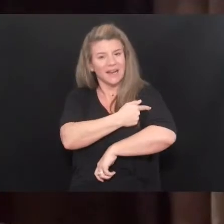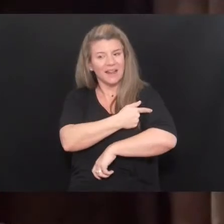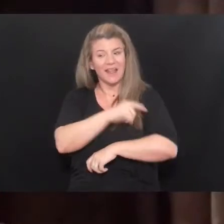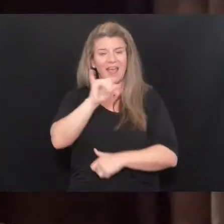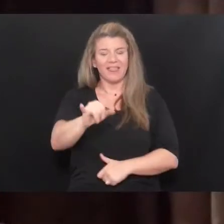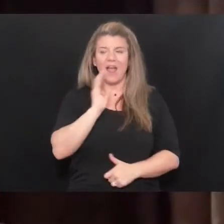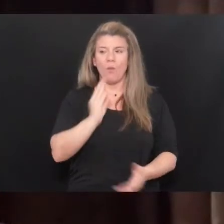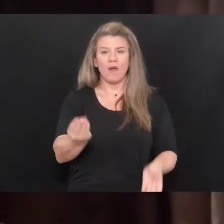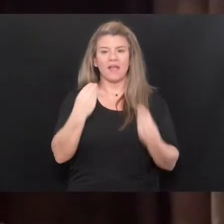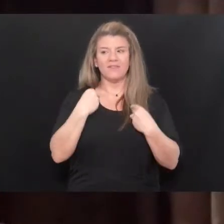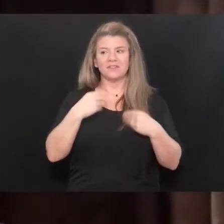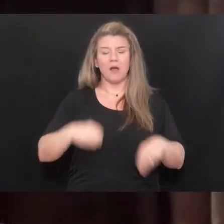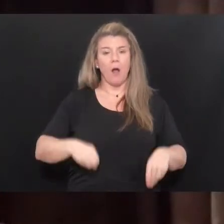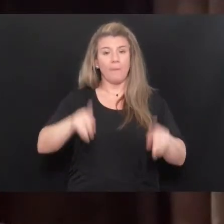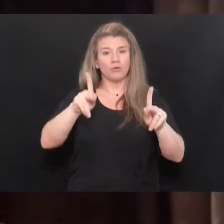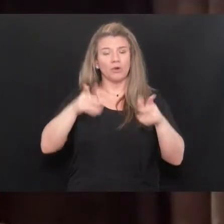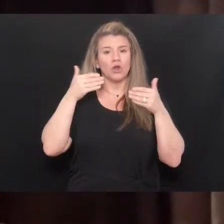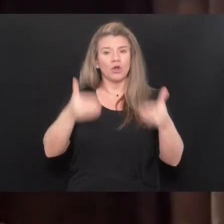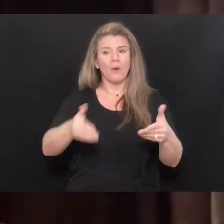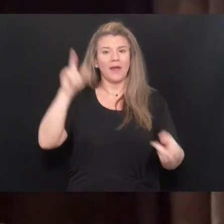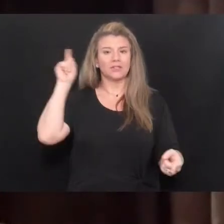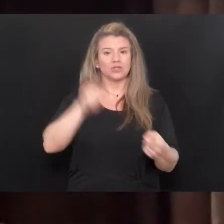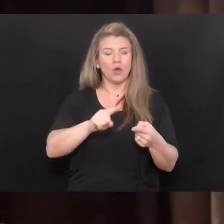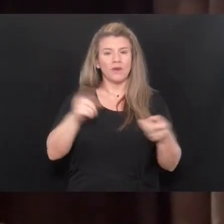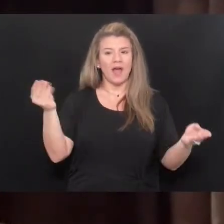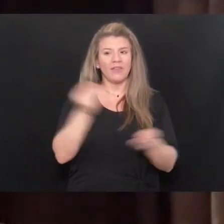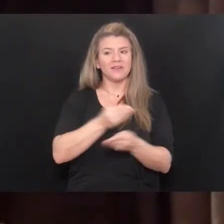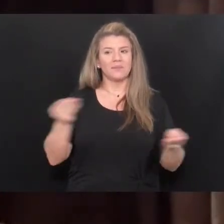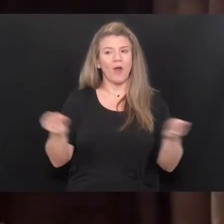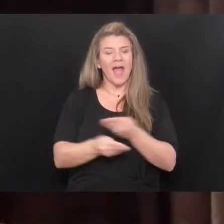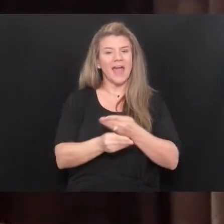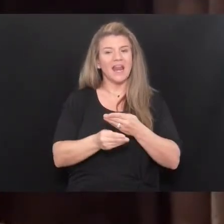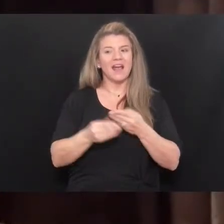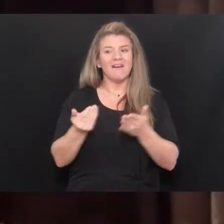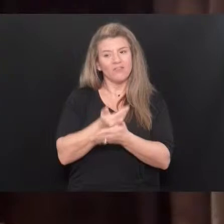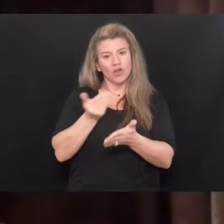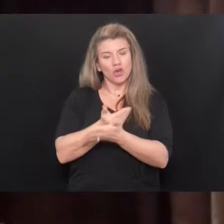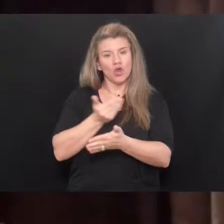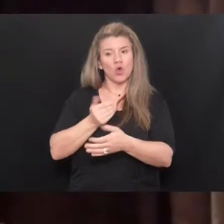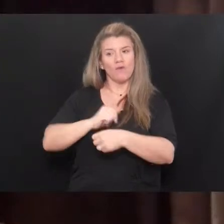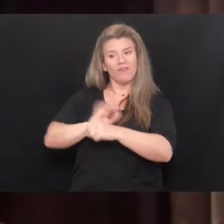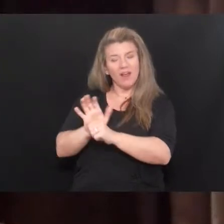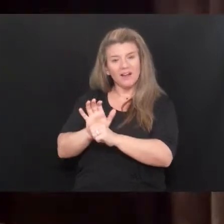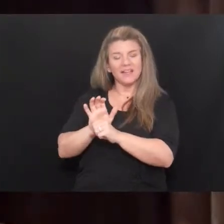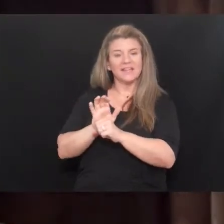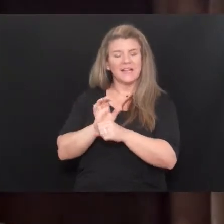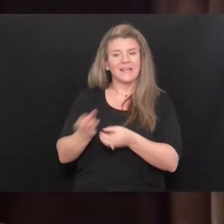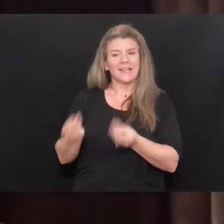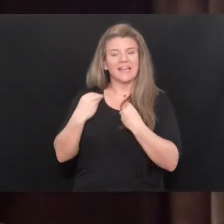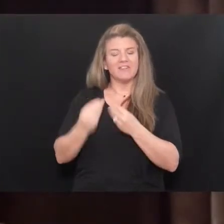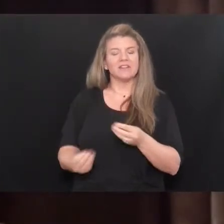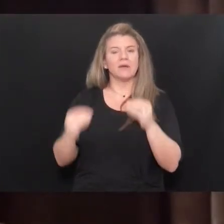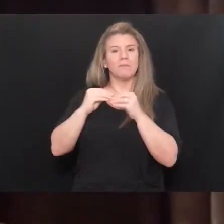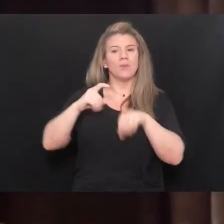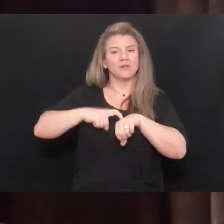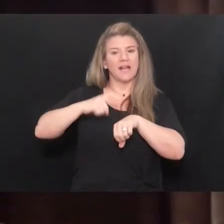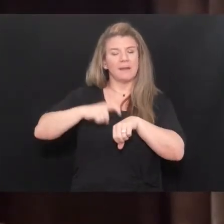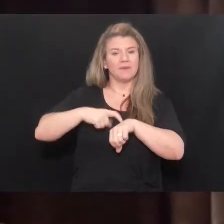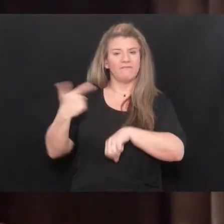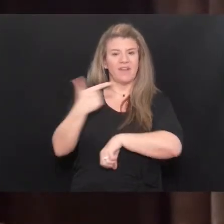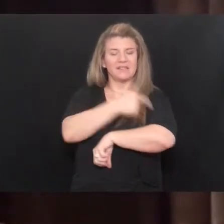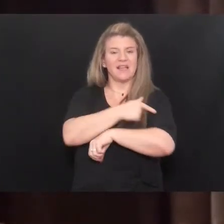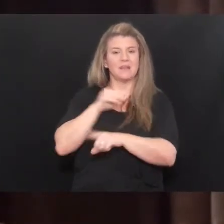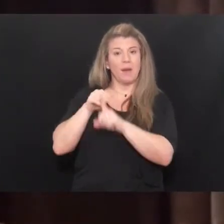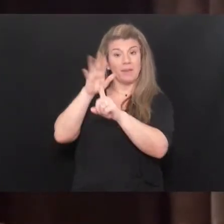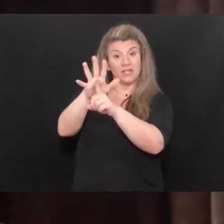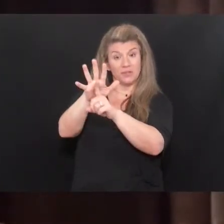us an opportunity to slow down the spread of the variants and give us more time to vaccinate the rest of our population as well.